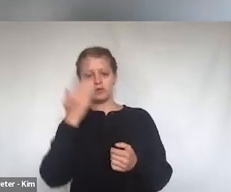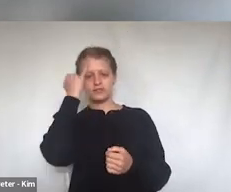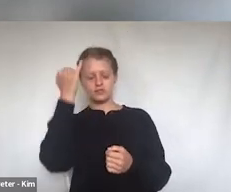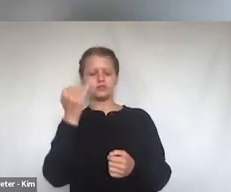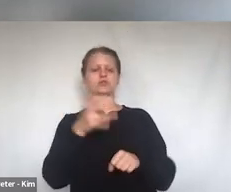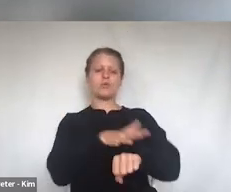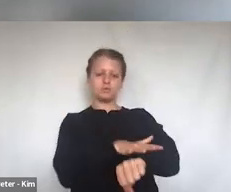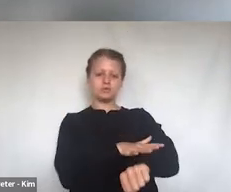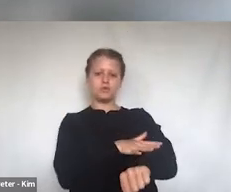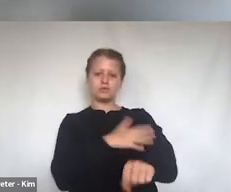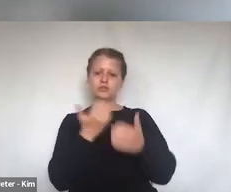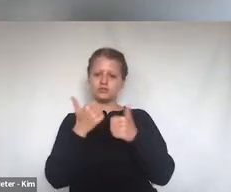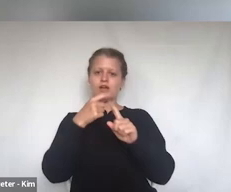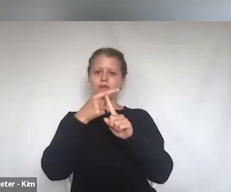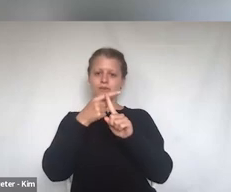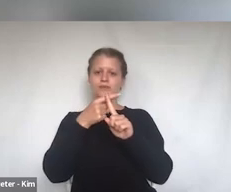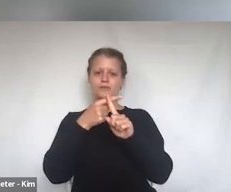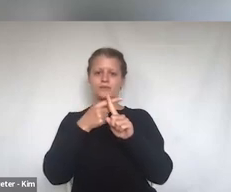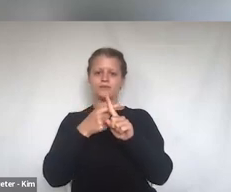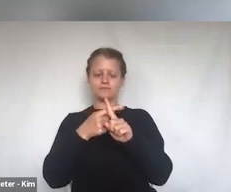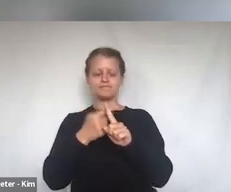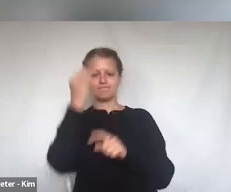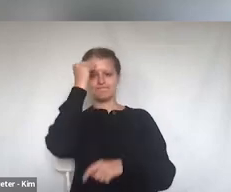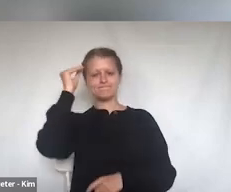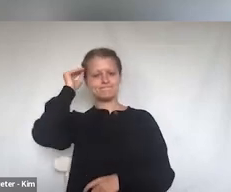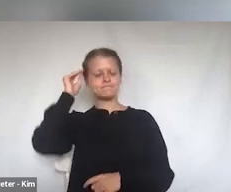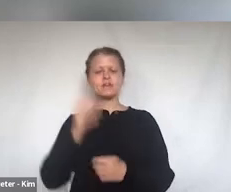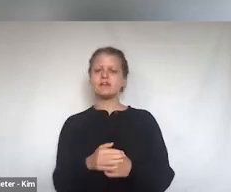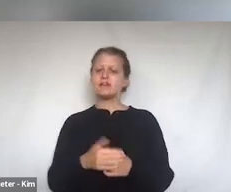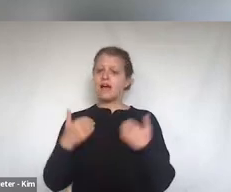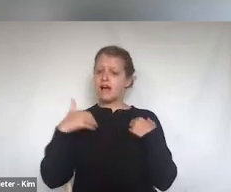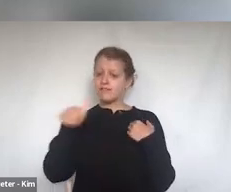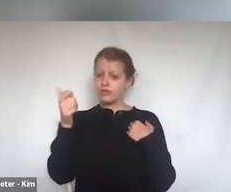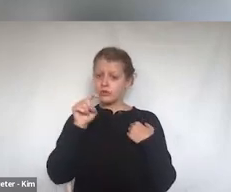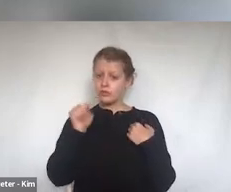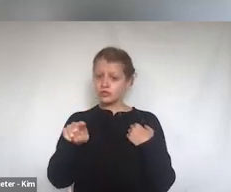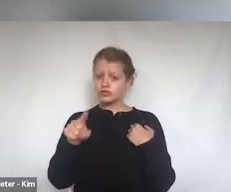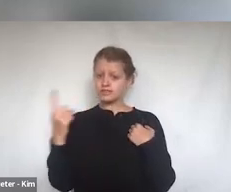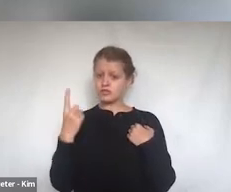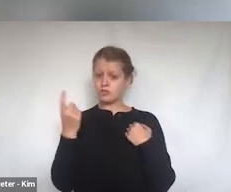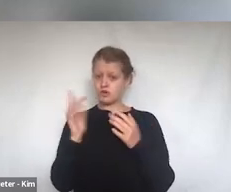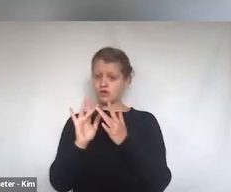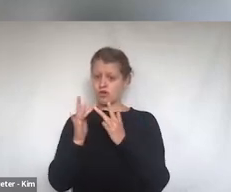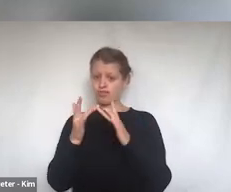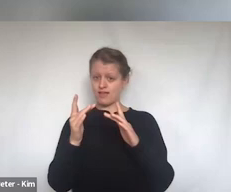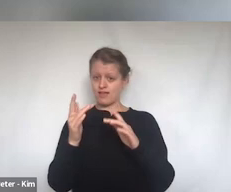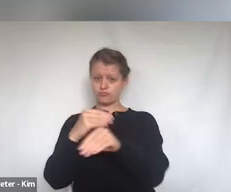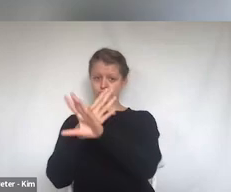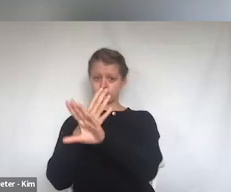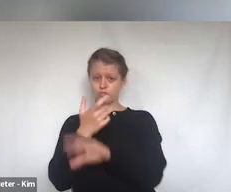extremes. There's a question from someone who's joined us online, and they're wondering, so